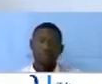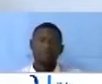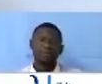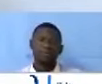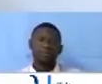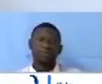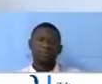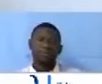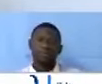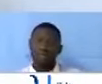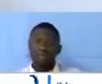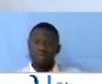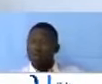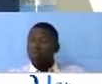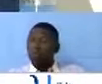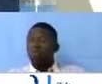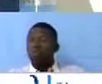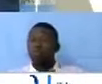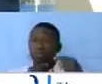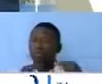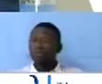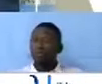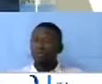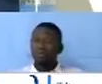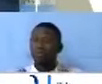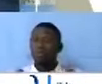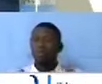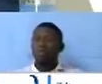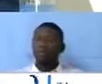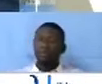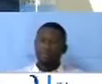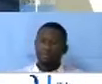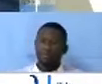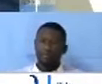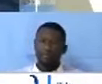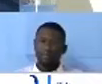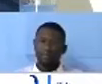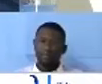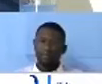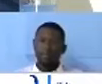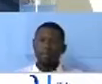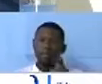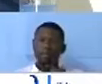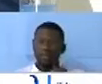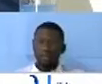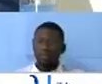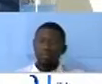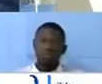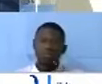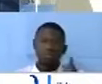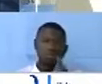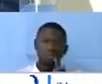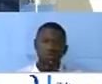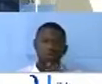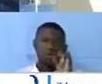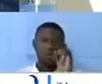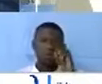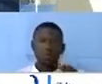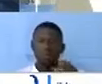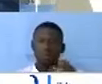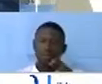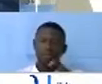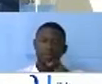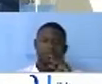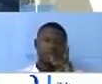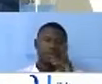Munumakawa. But it's in this particular instance, it's not only Omar Dabo who has incriminated you